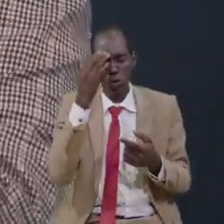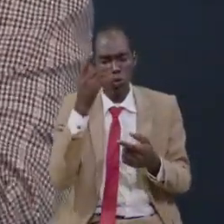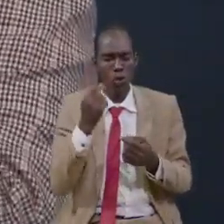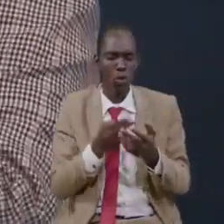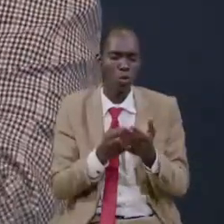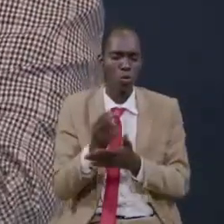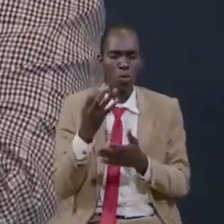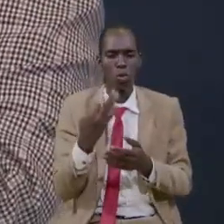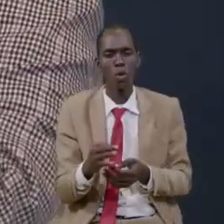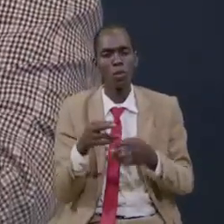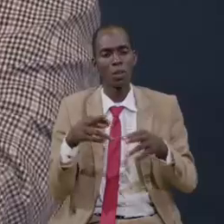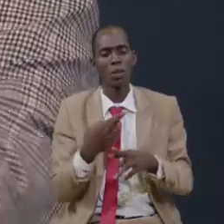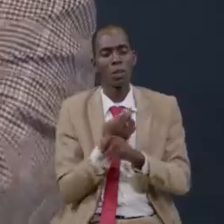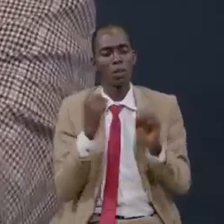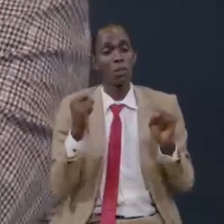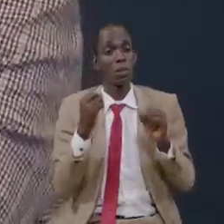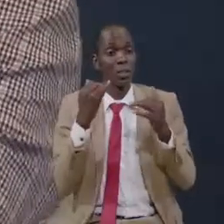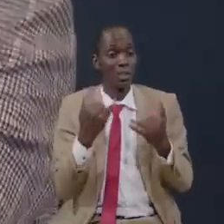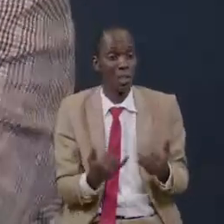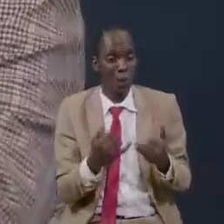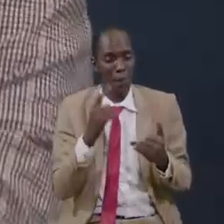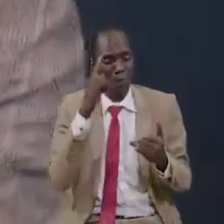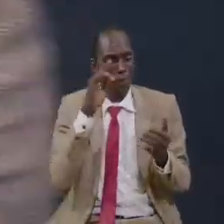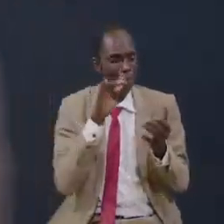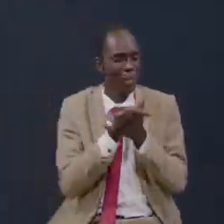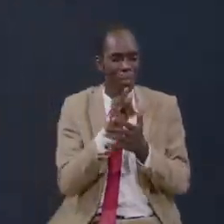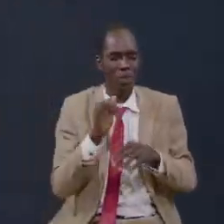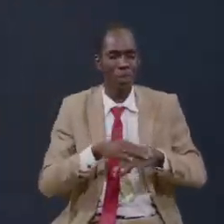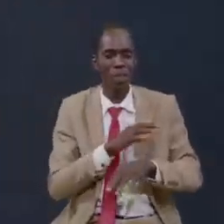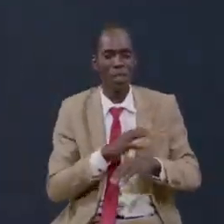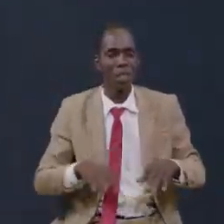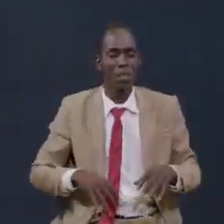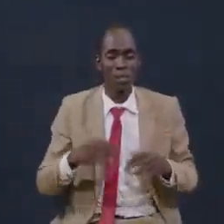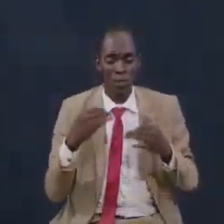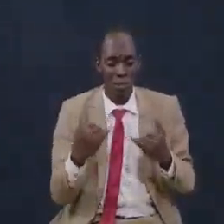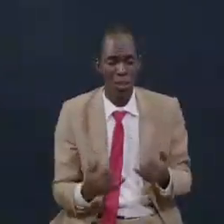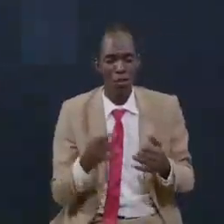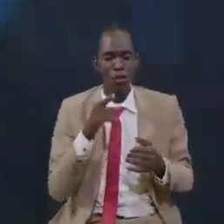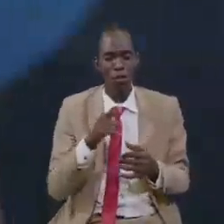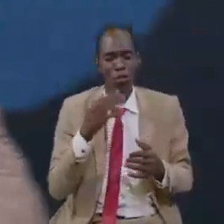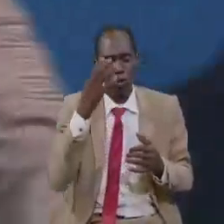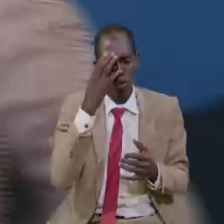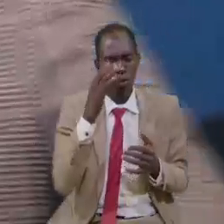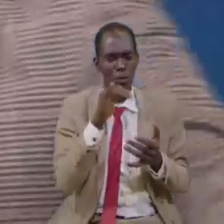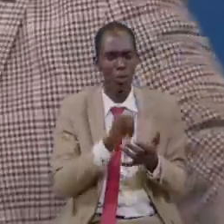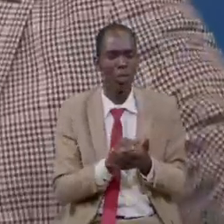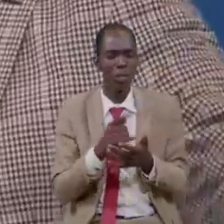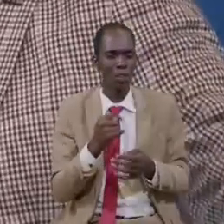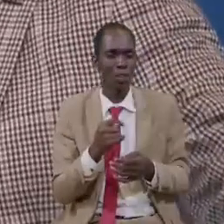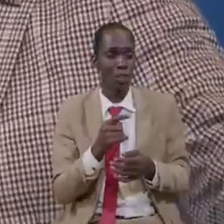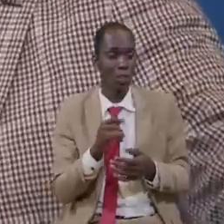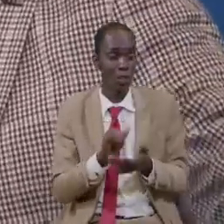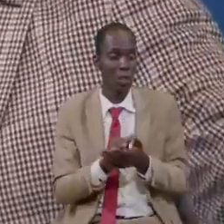now believing on Christ, now knowing that Christ is Savior and Lord, we come to